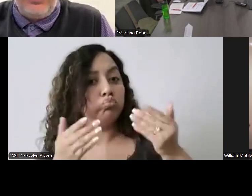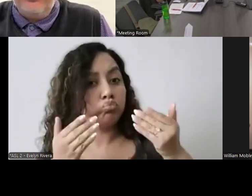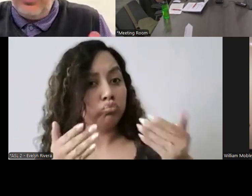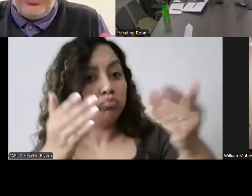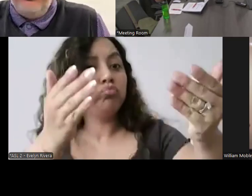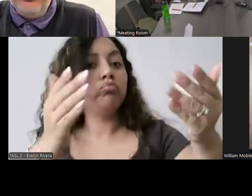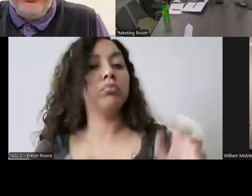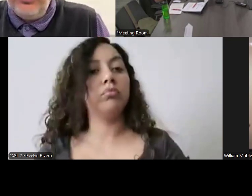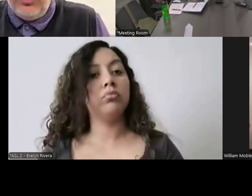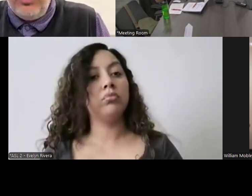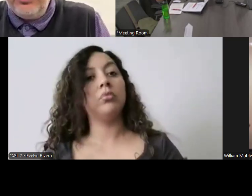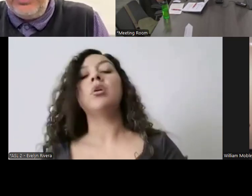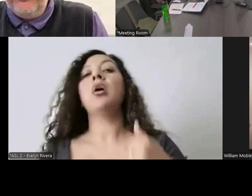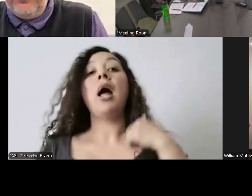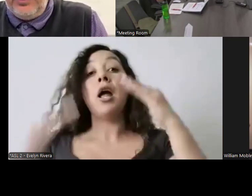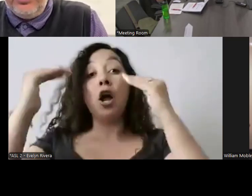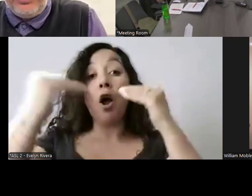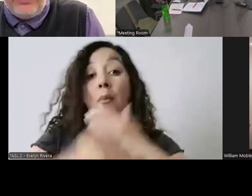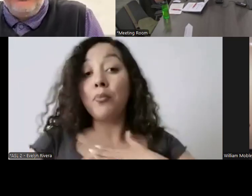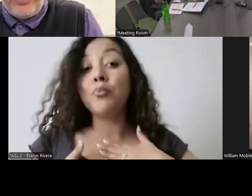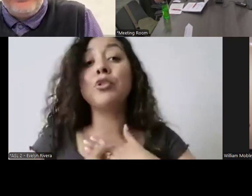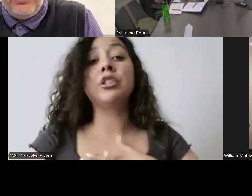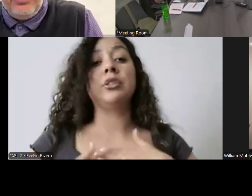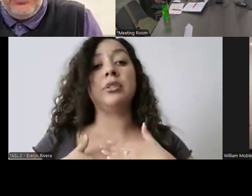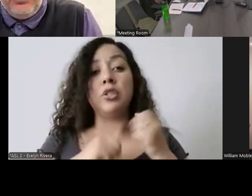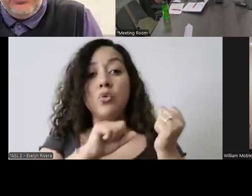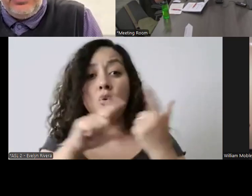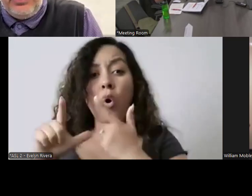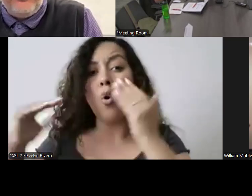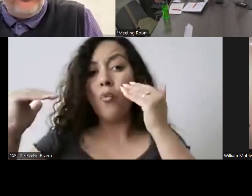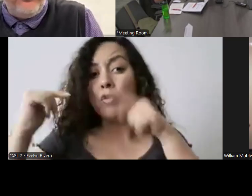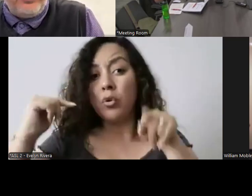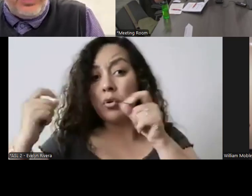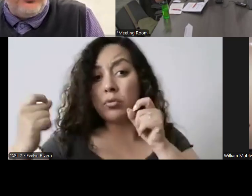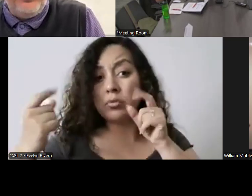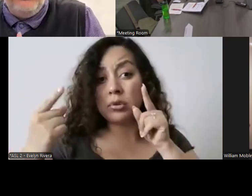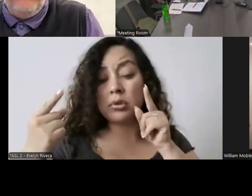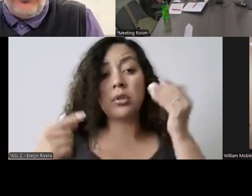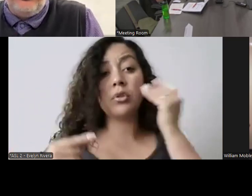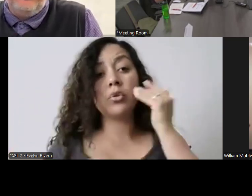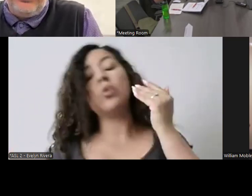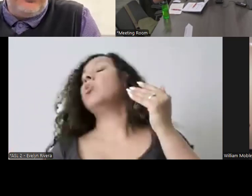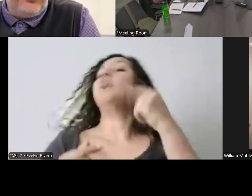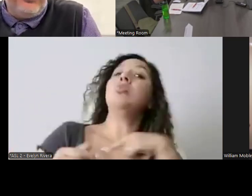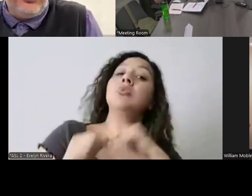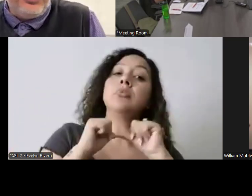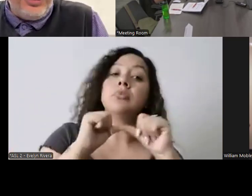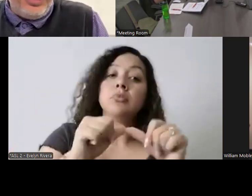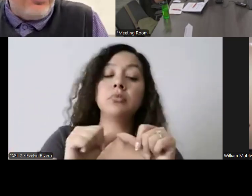And I appreciate you all kind of understanding that as we move forward